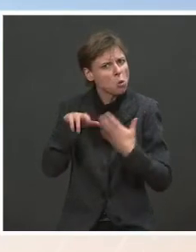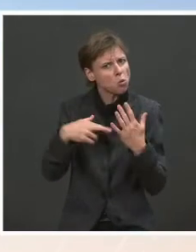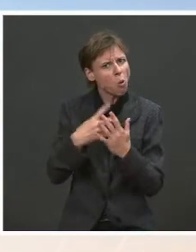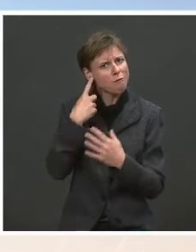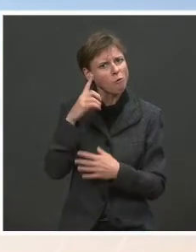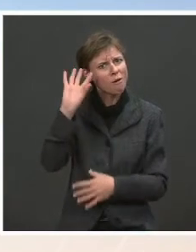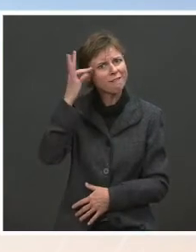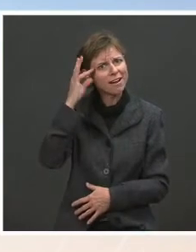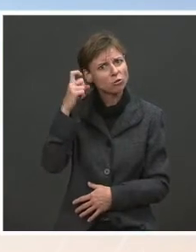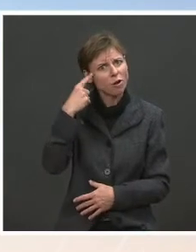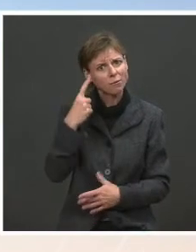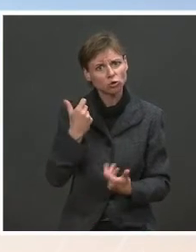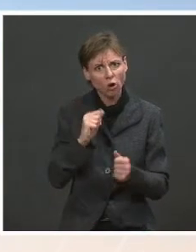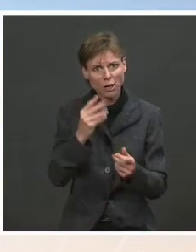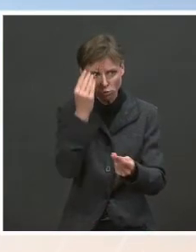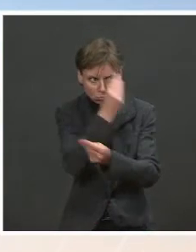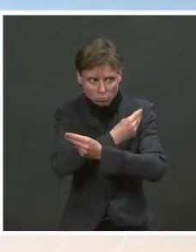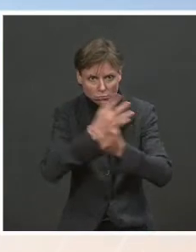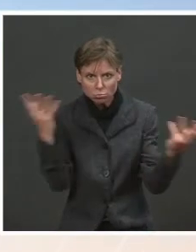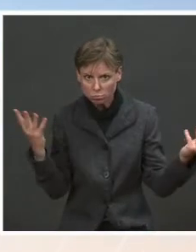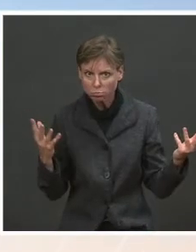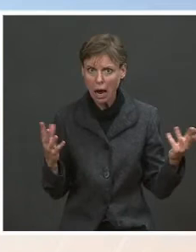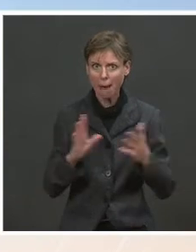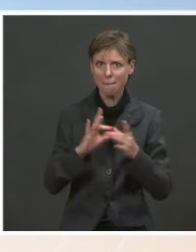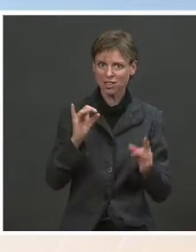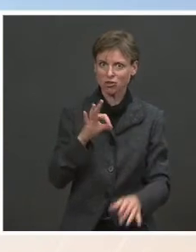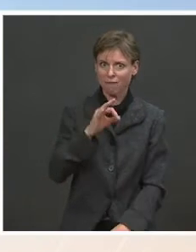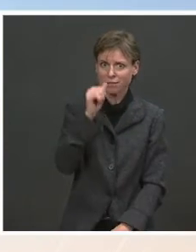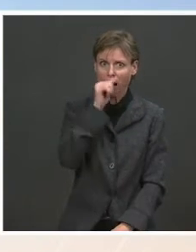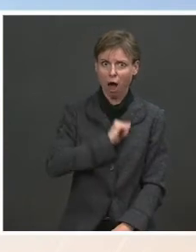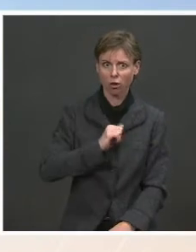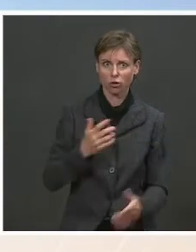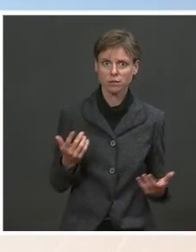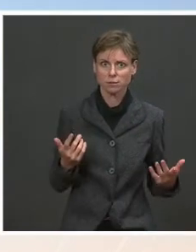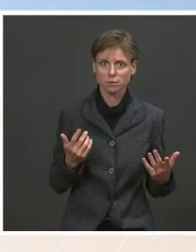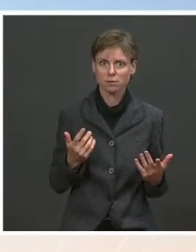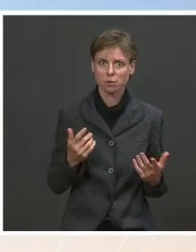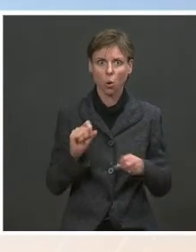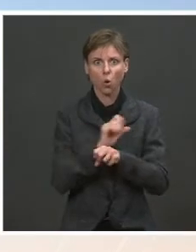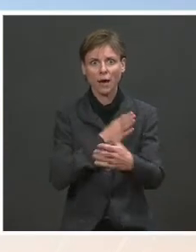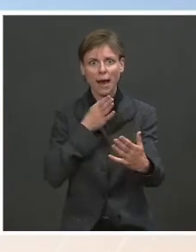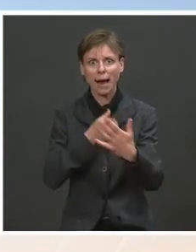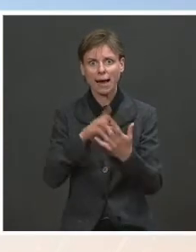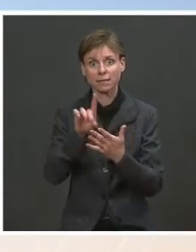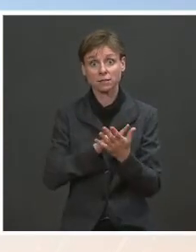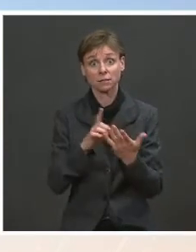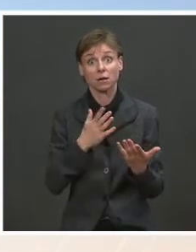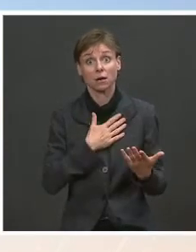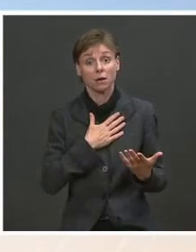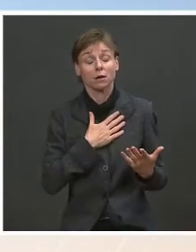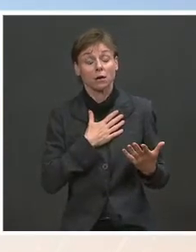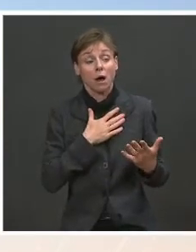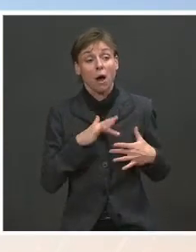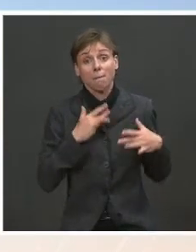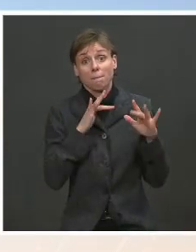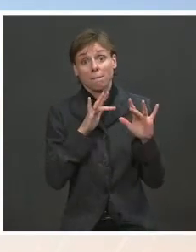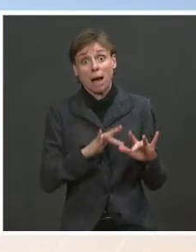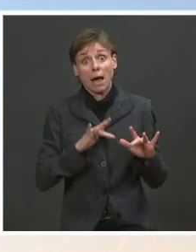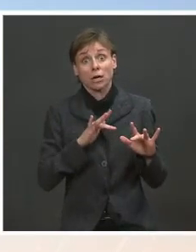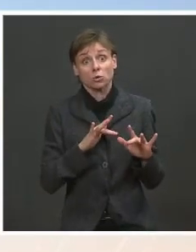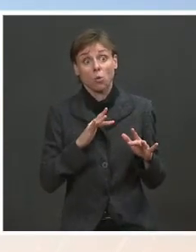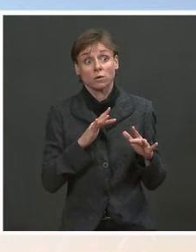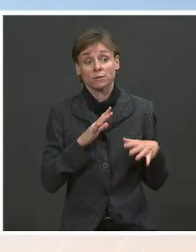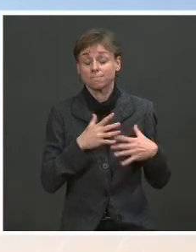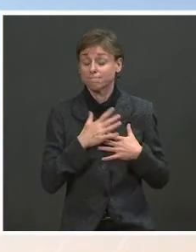spreading, message of tolerance or to work against discrimination? My condolences to the family and the communities that suffered that